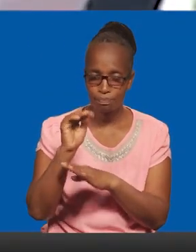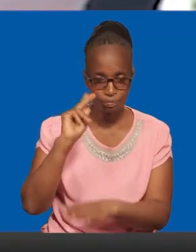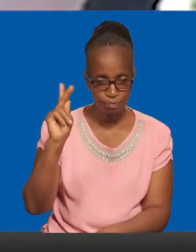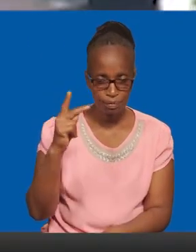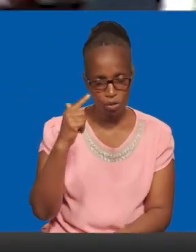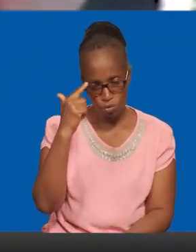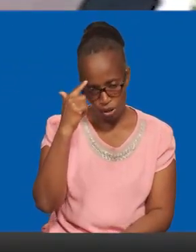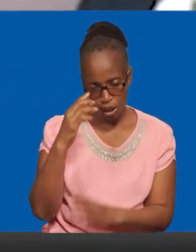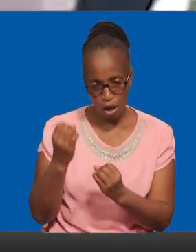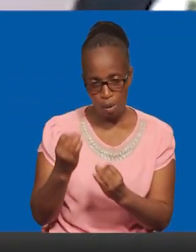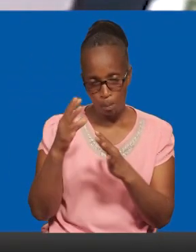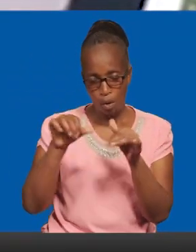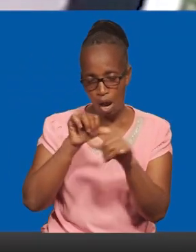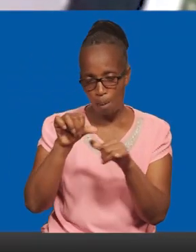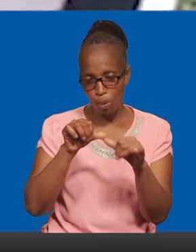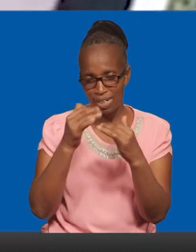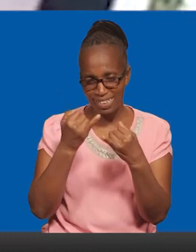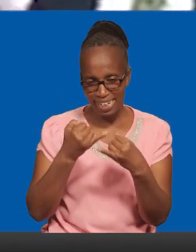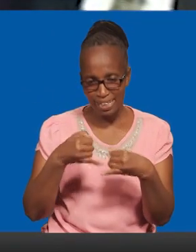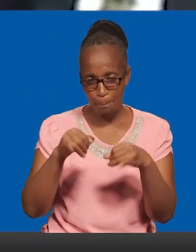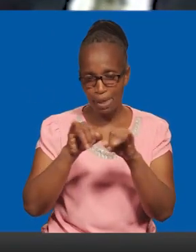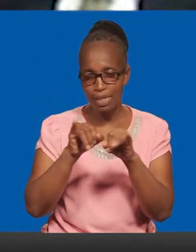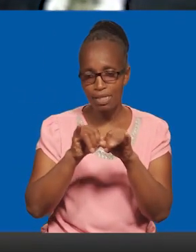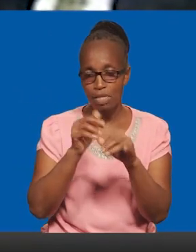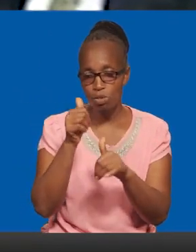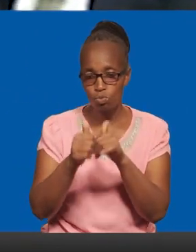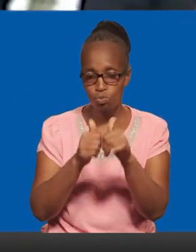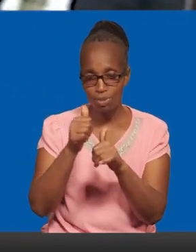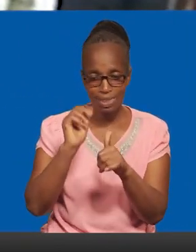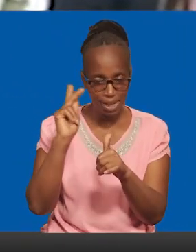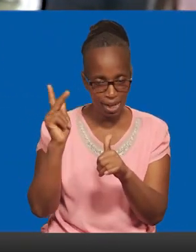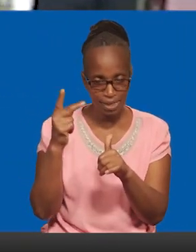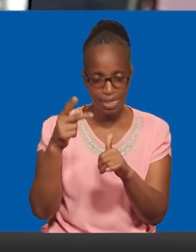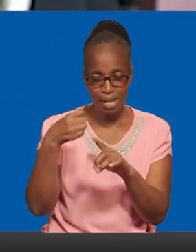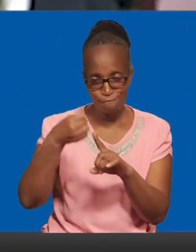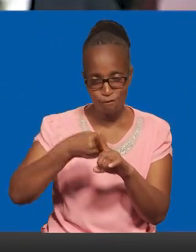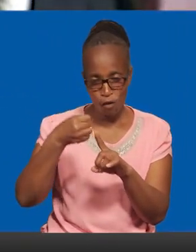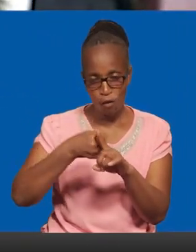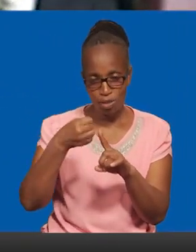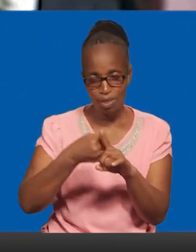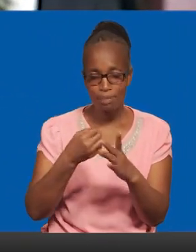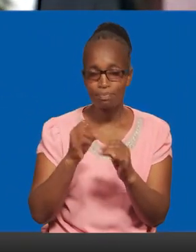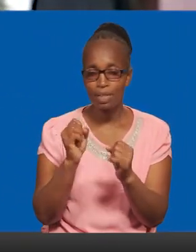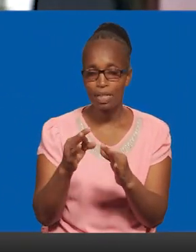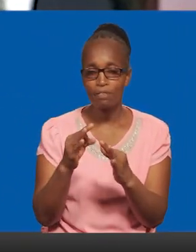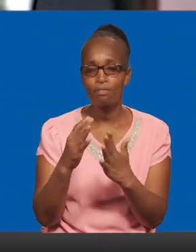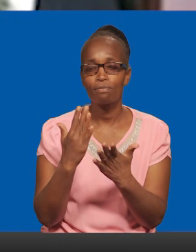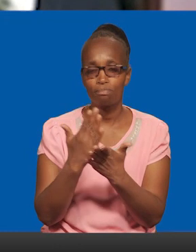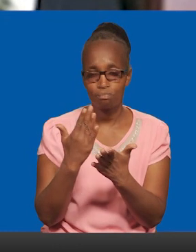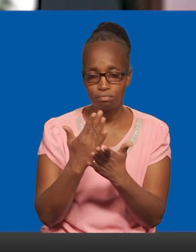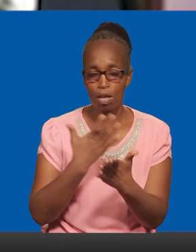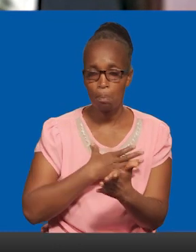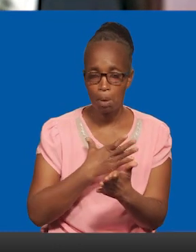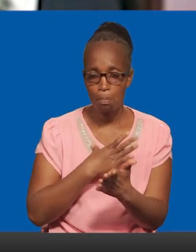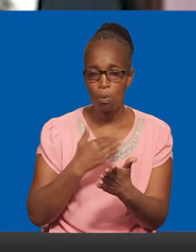Ametoa changamoto kwa Wakenya kutafakari miaka 60 ikiwa tutaafikia ndoto za mashujaa waliopigania